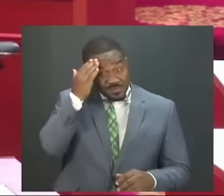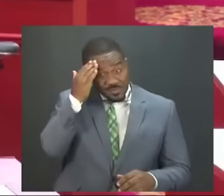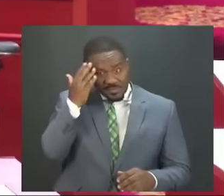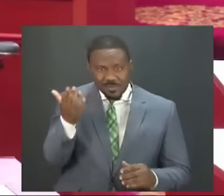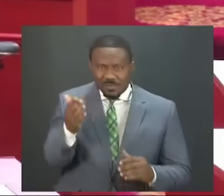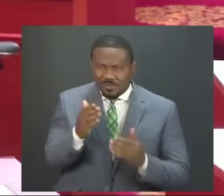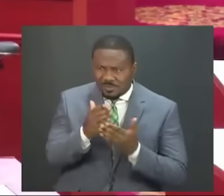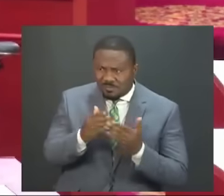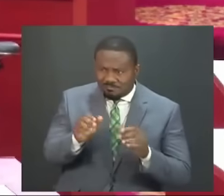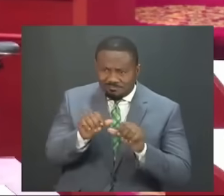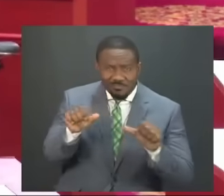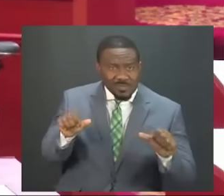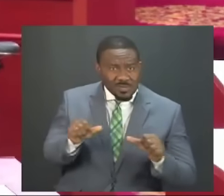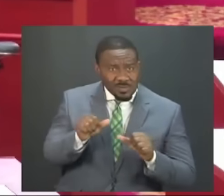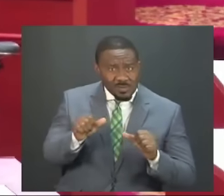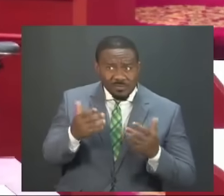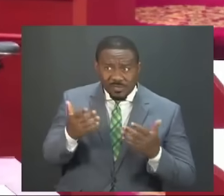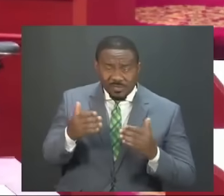are being fixed.